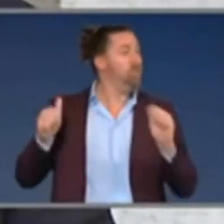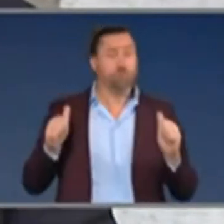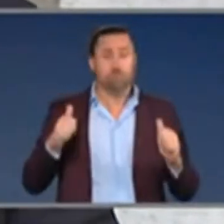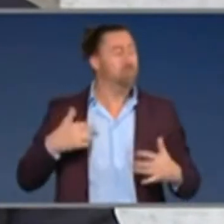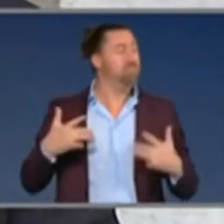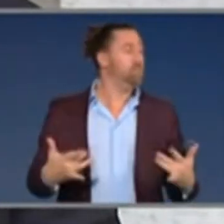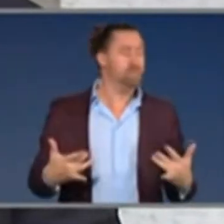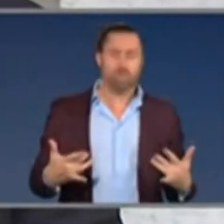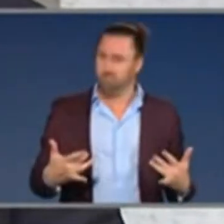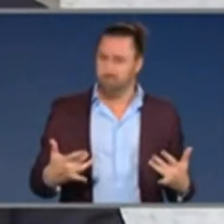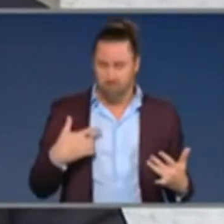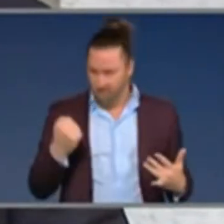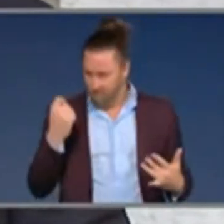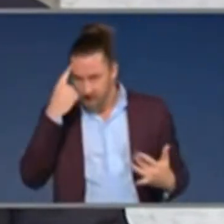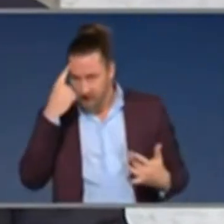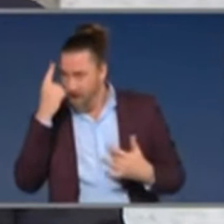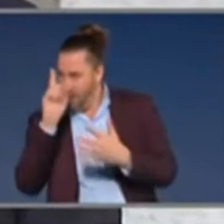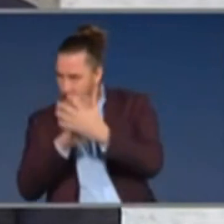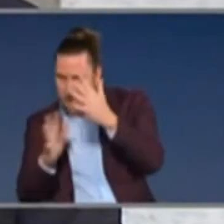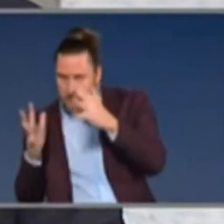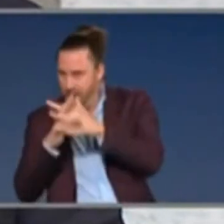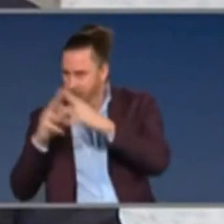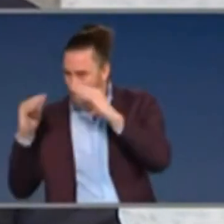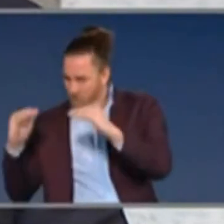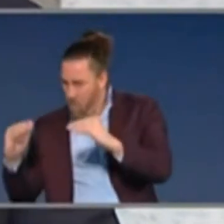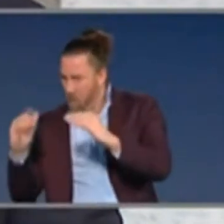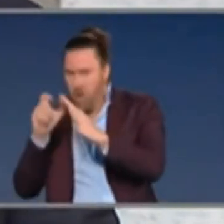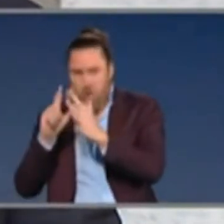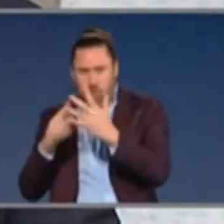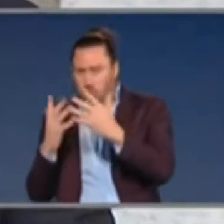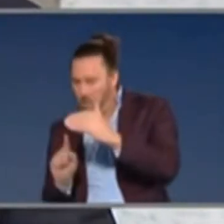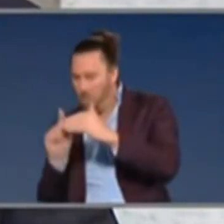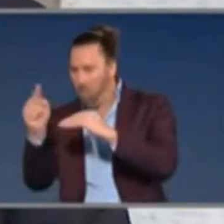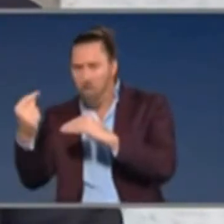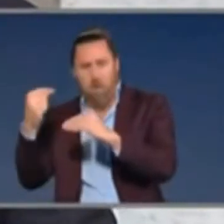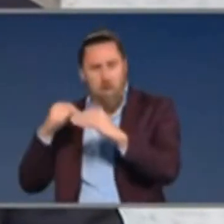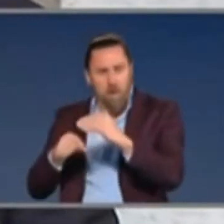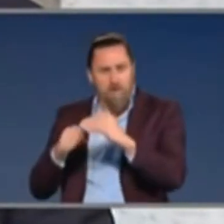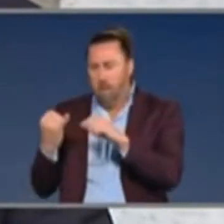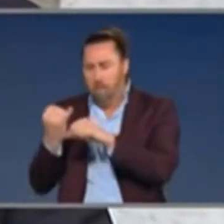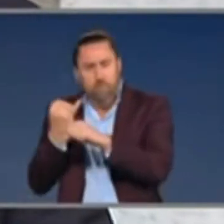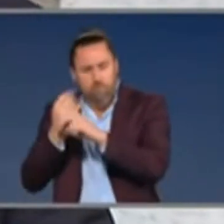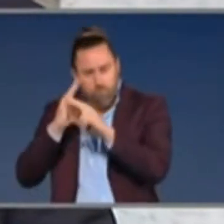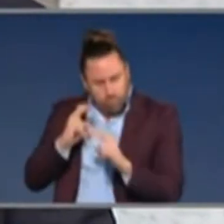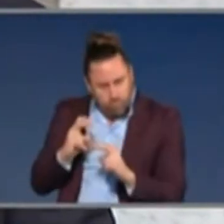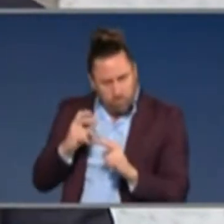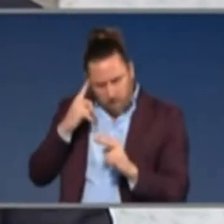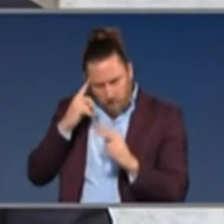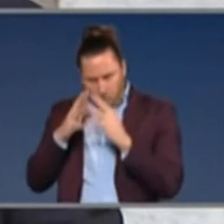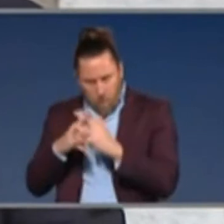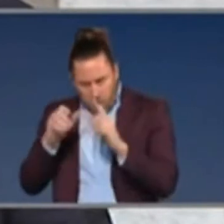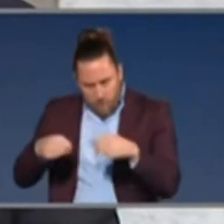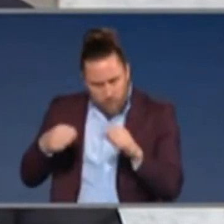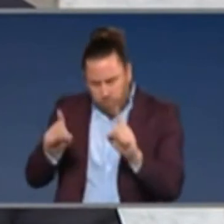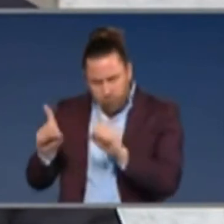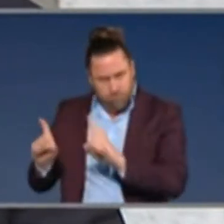were putting in place cooperatively the arrangements of how the border was going to be managed and what the medical advice was that led us to that decision.